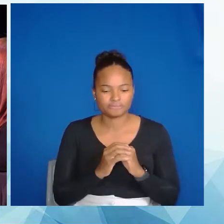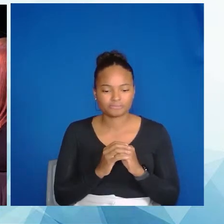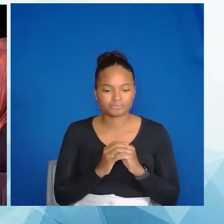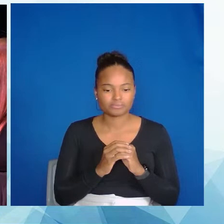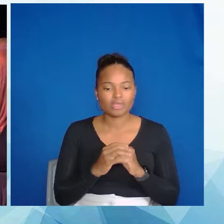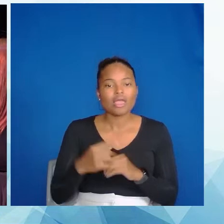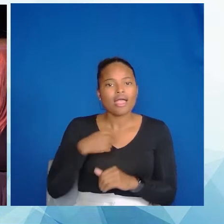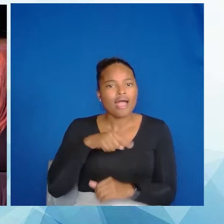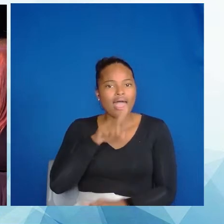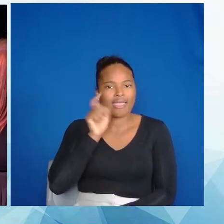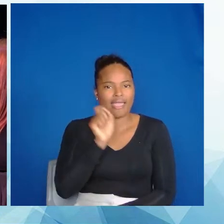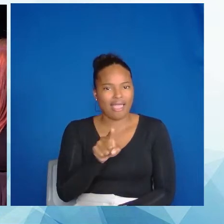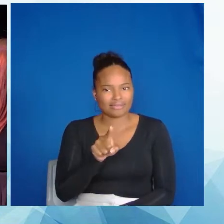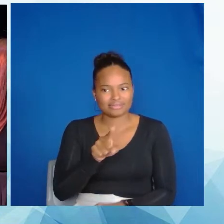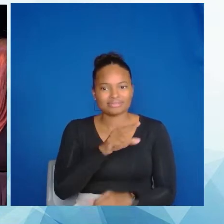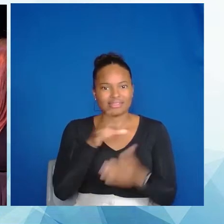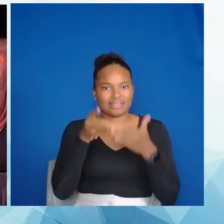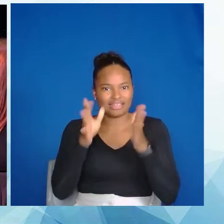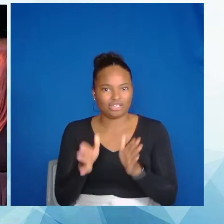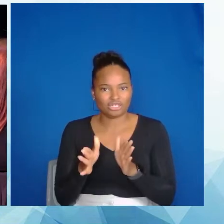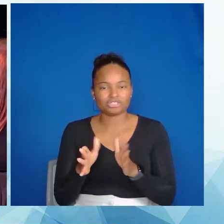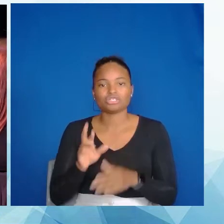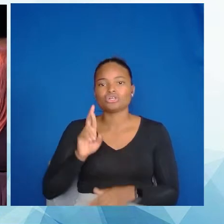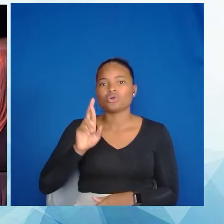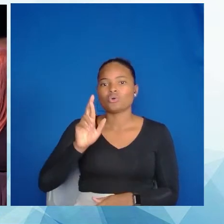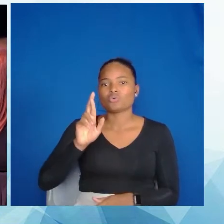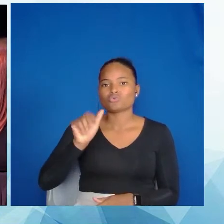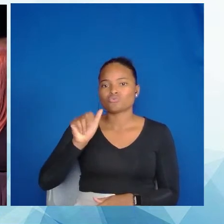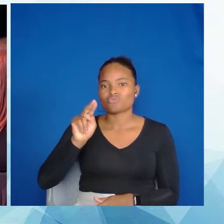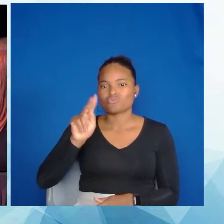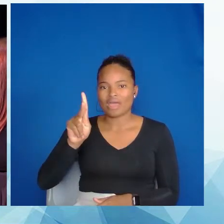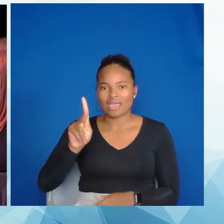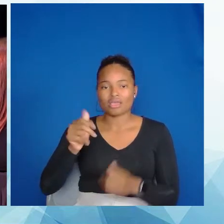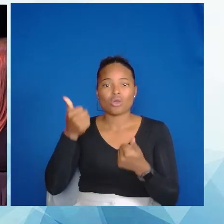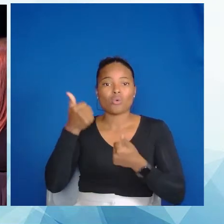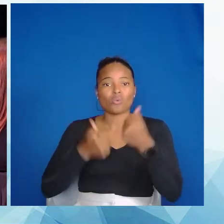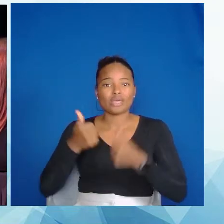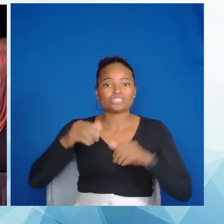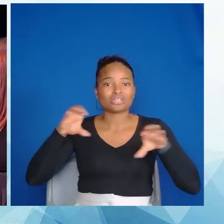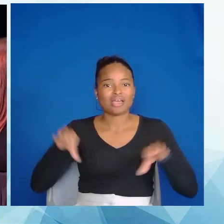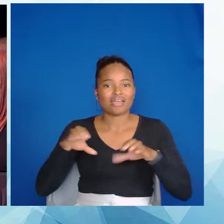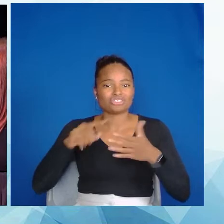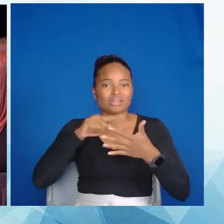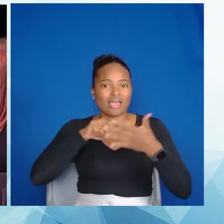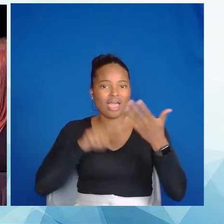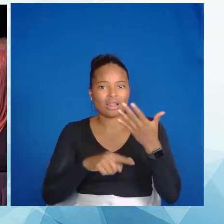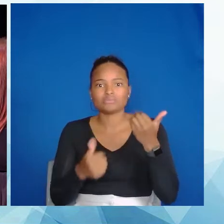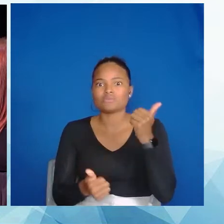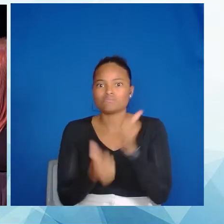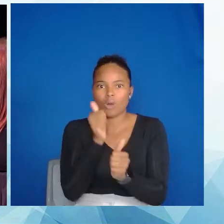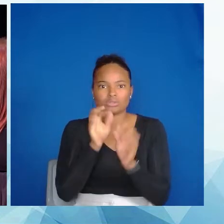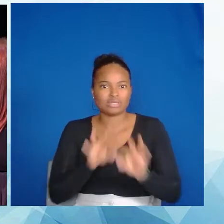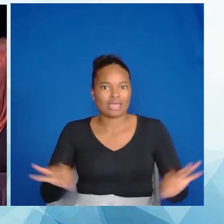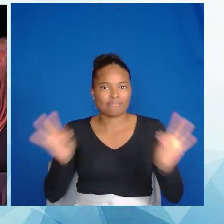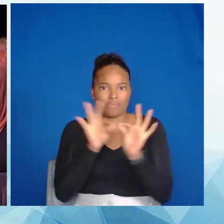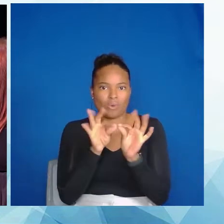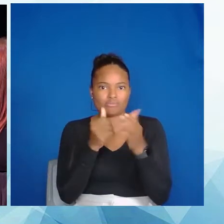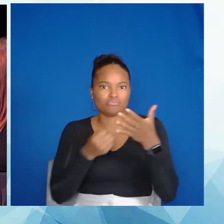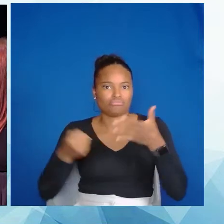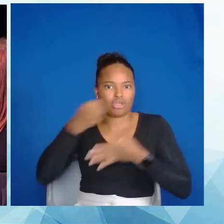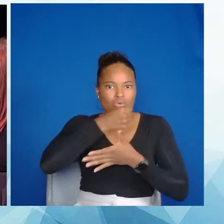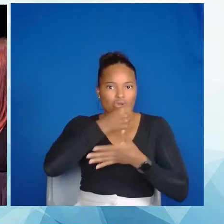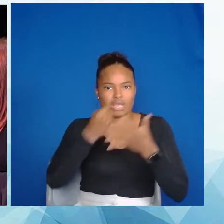to rank which of their action items were the most important that we could focus on to